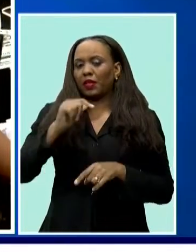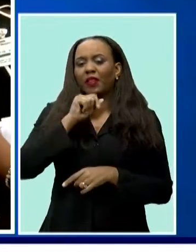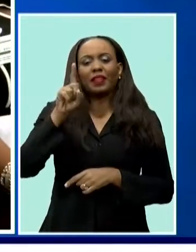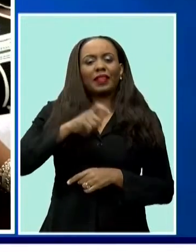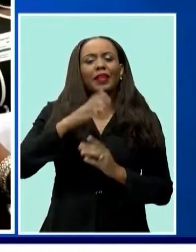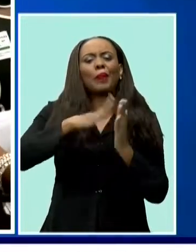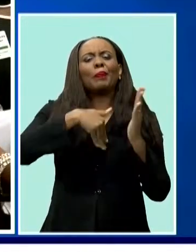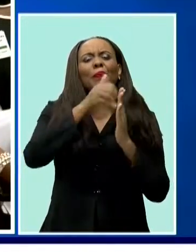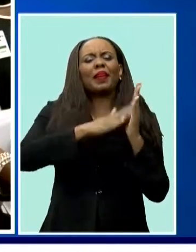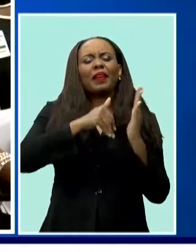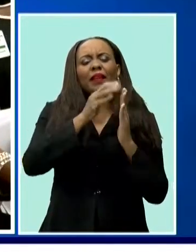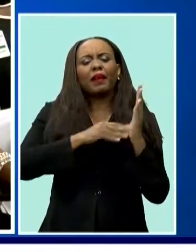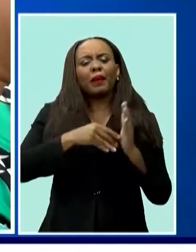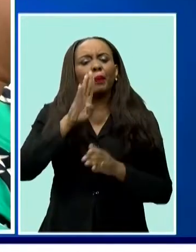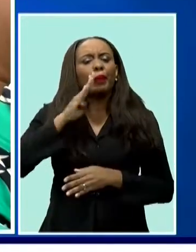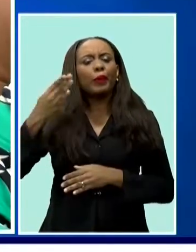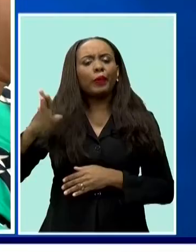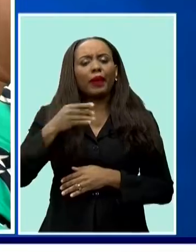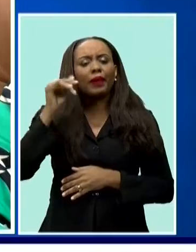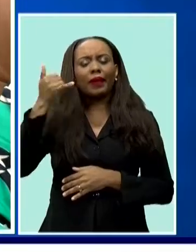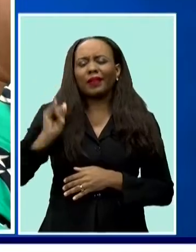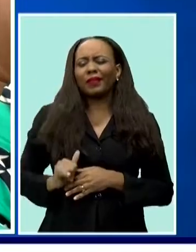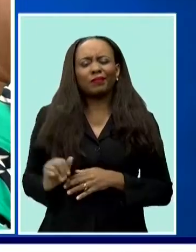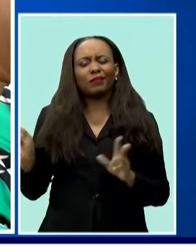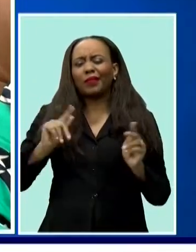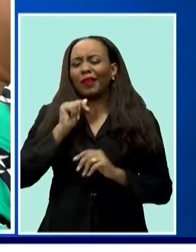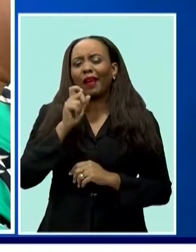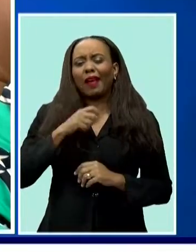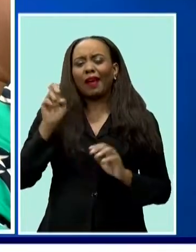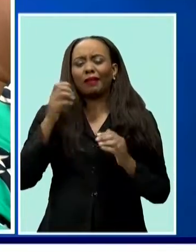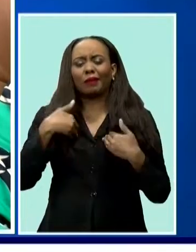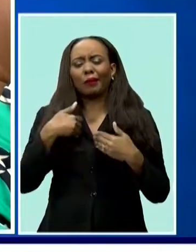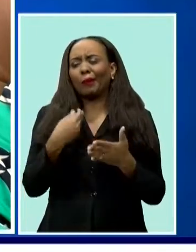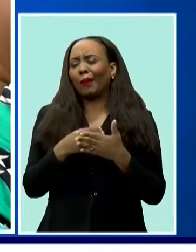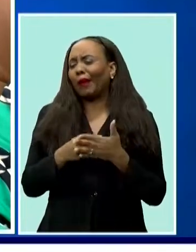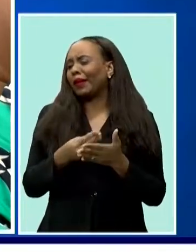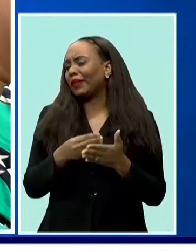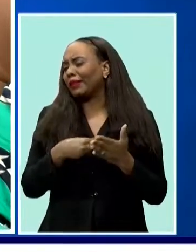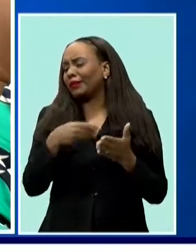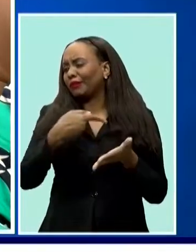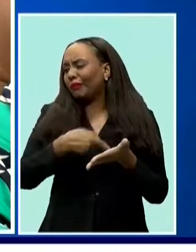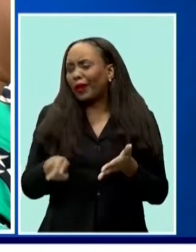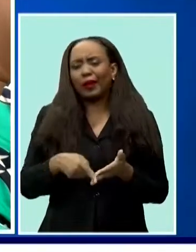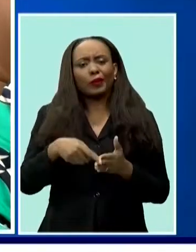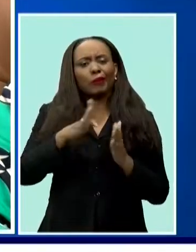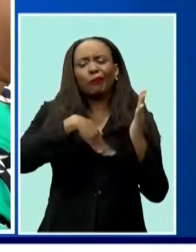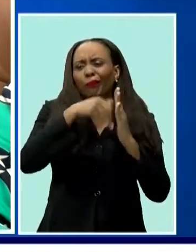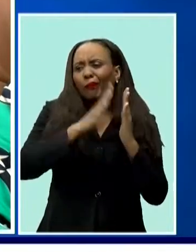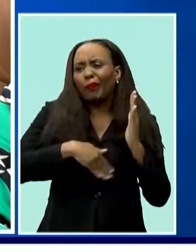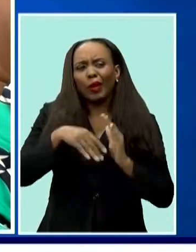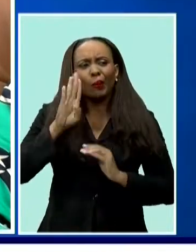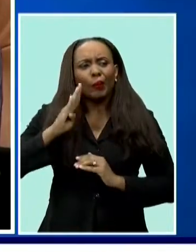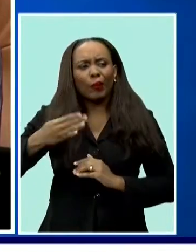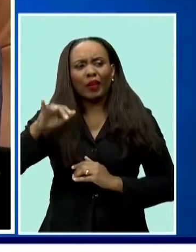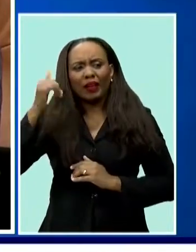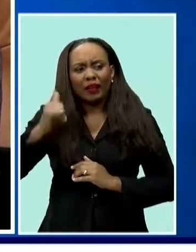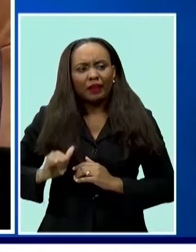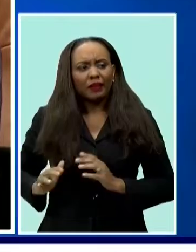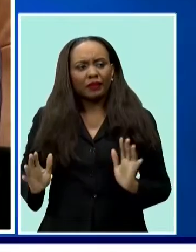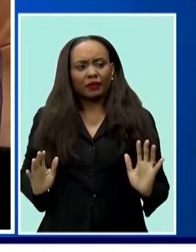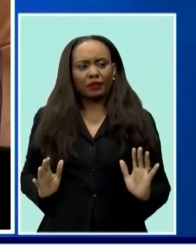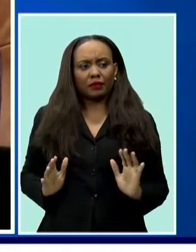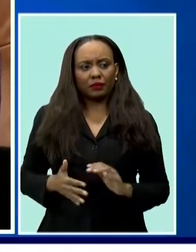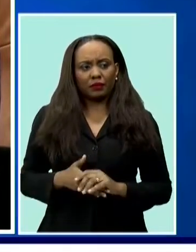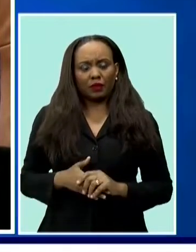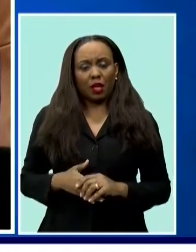bus in blue and yellow, because nobody has money in this environment to go and paint, especially when the majority of the buses in any event